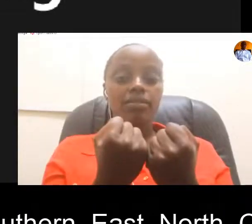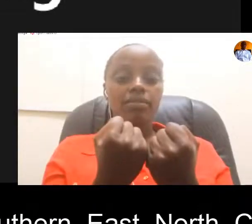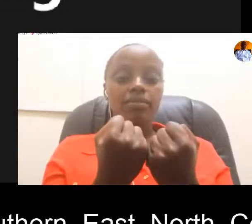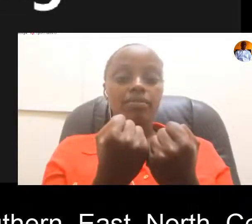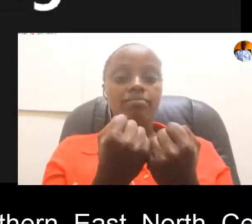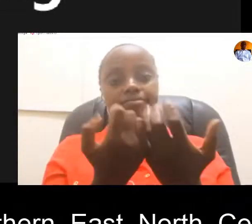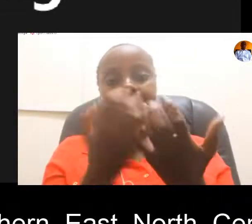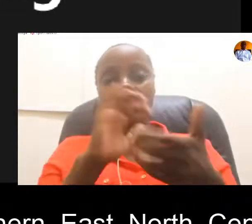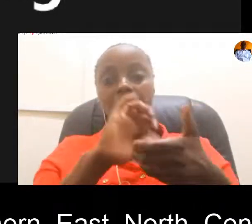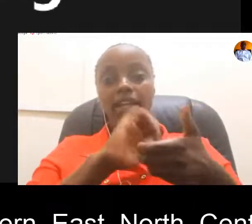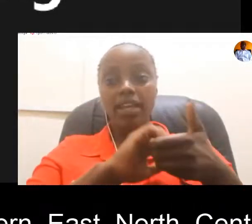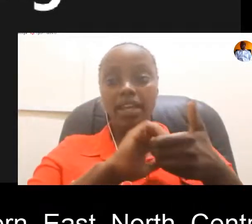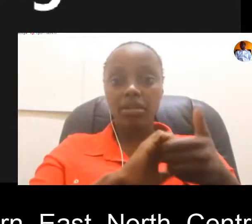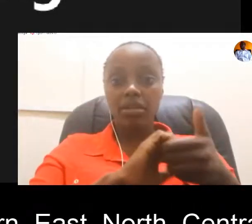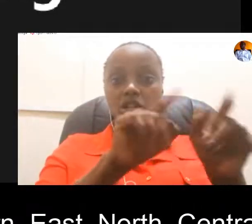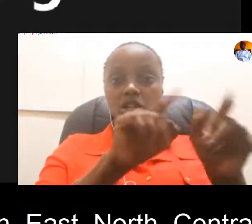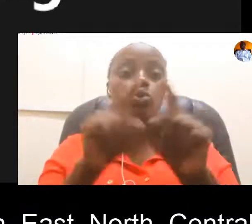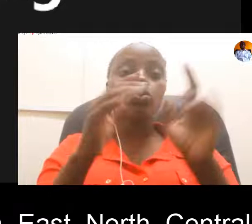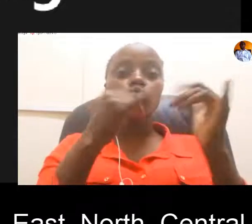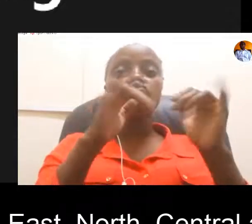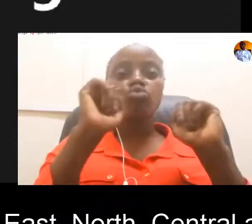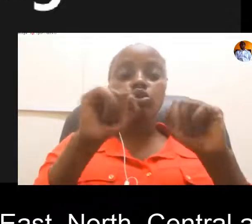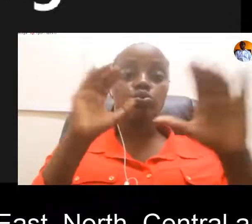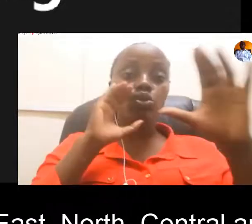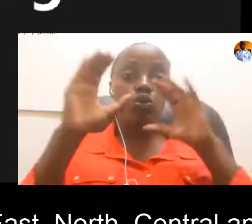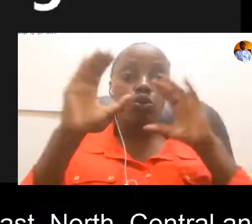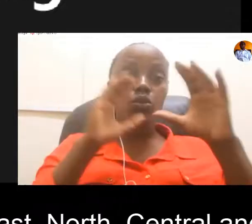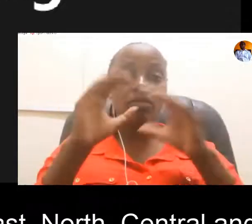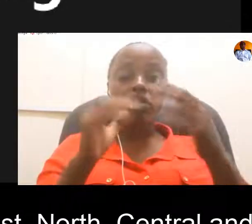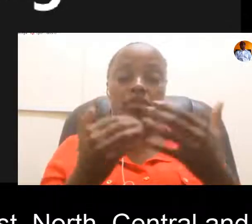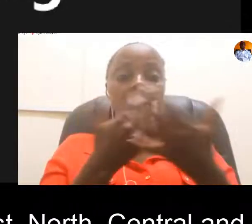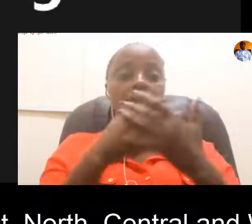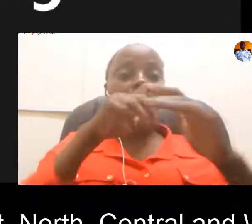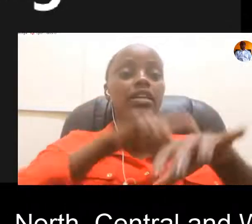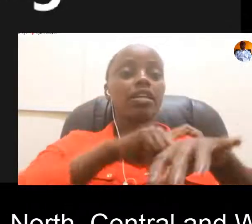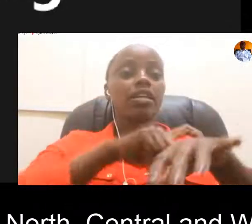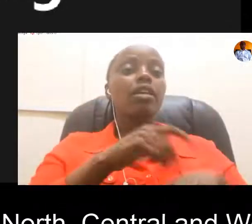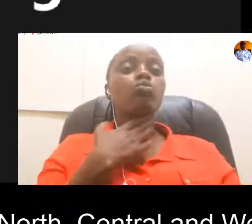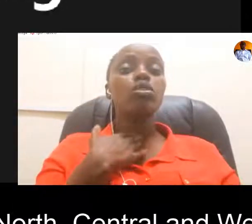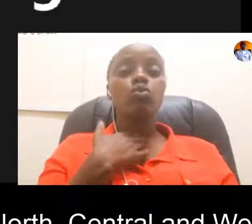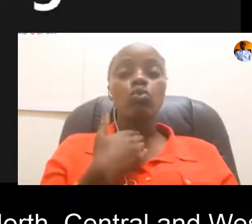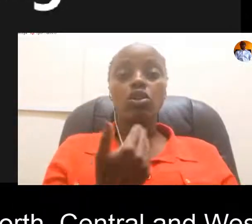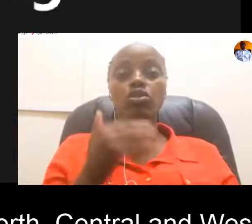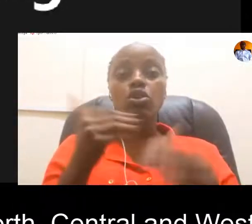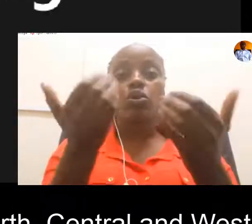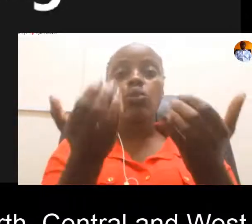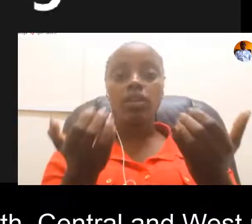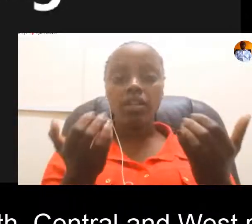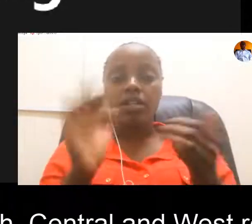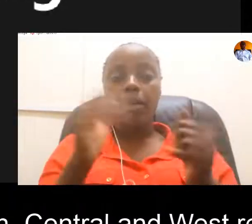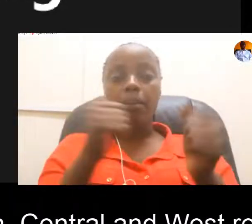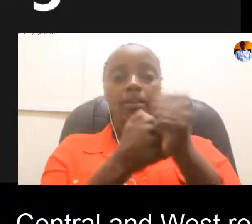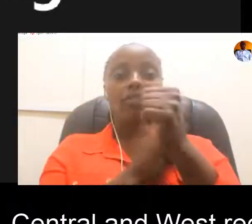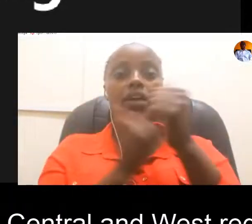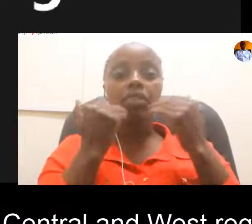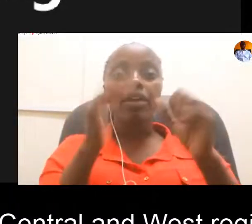engagement, and we can reach out to you whenever we want. We need your support. So thank you very